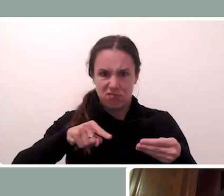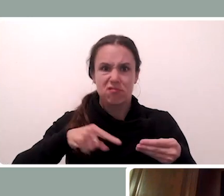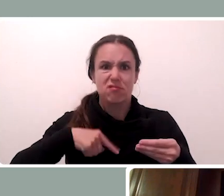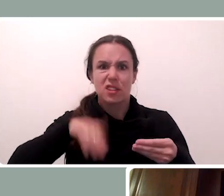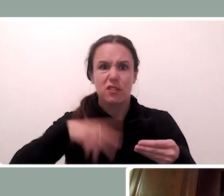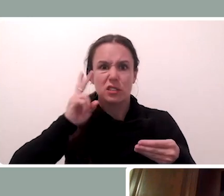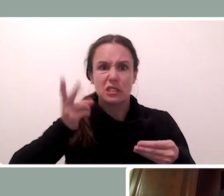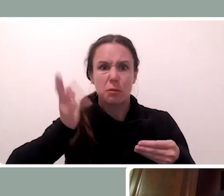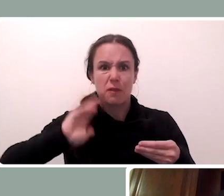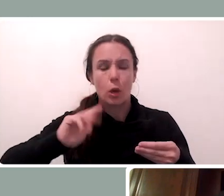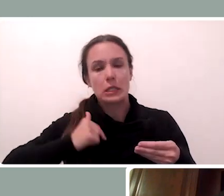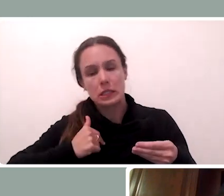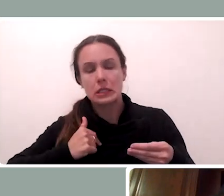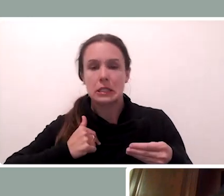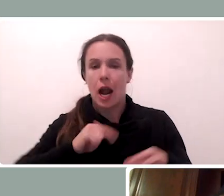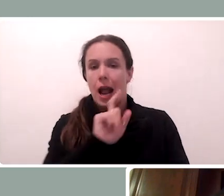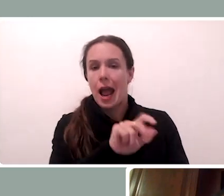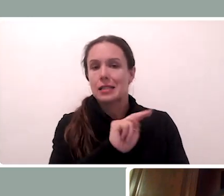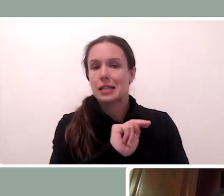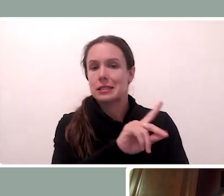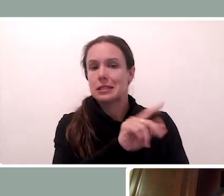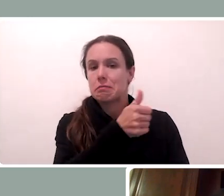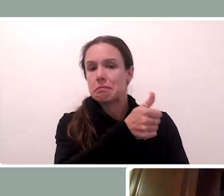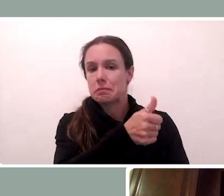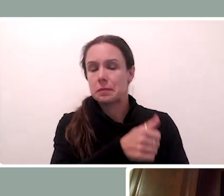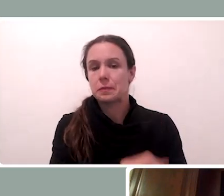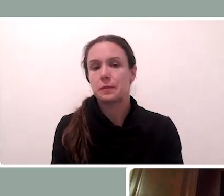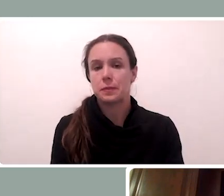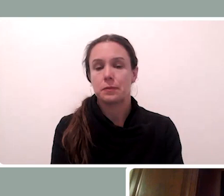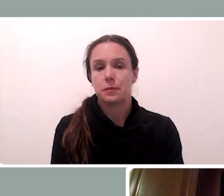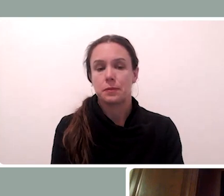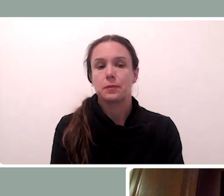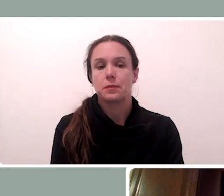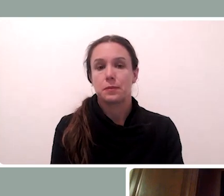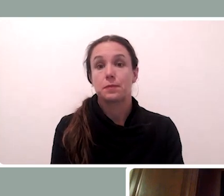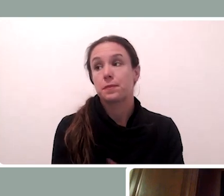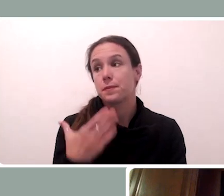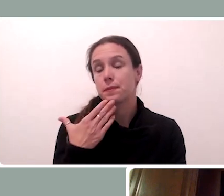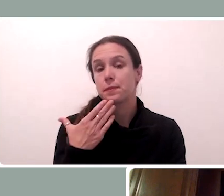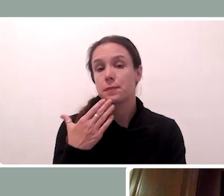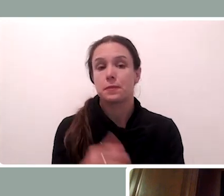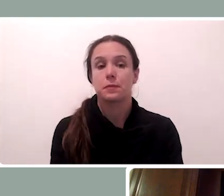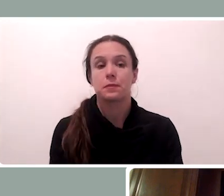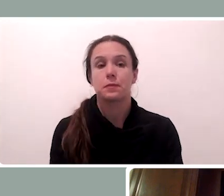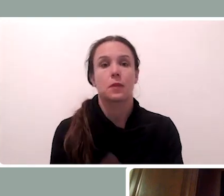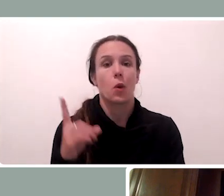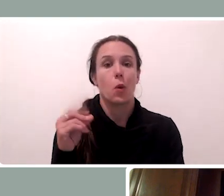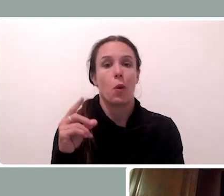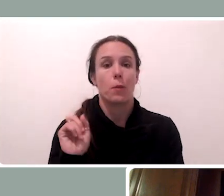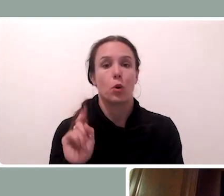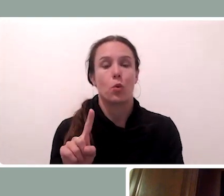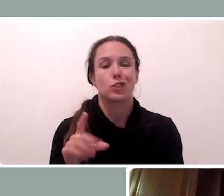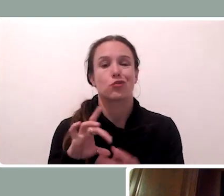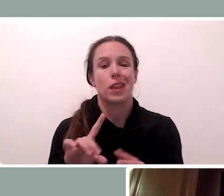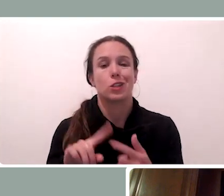I always get the input from the naturopathic physician. Great, thank you. So one more question on side